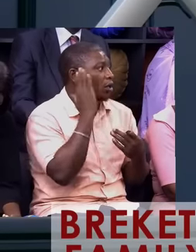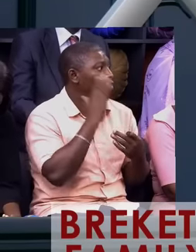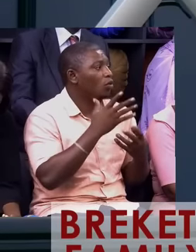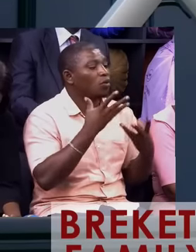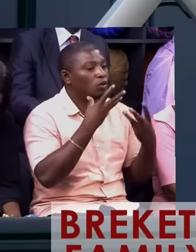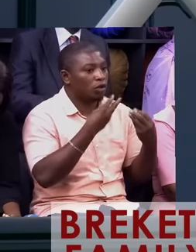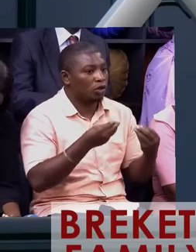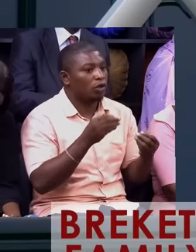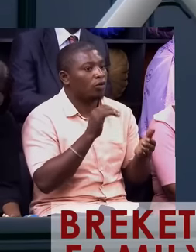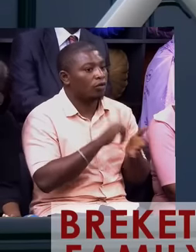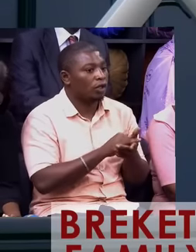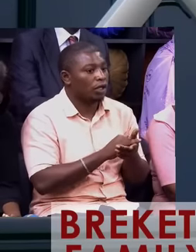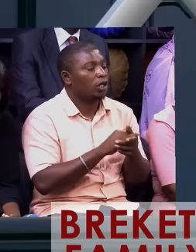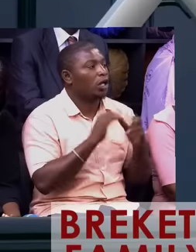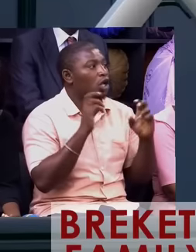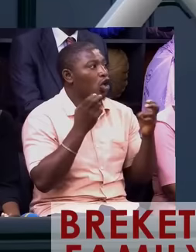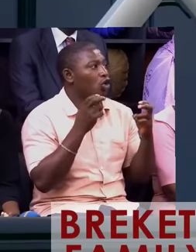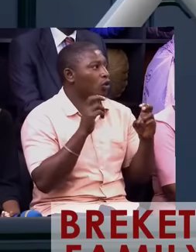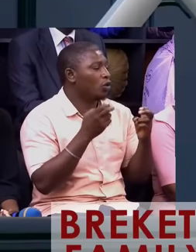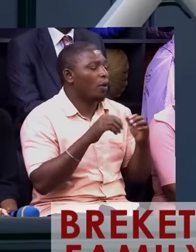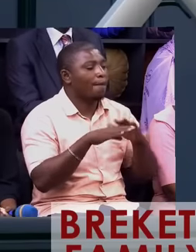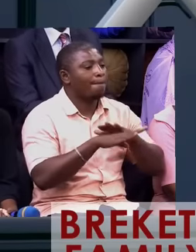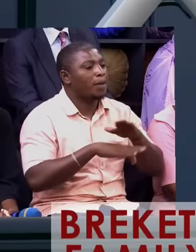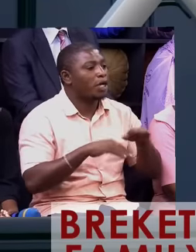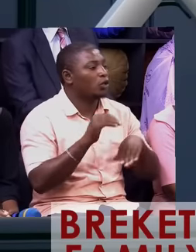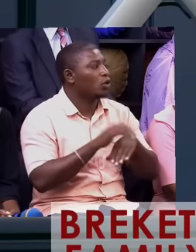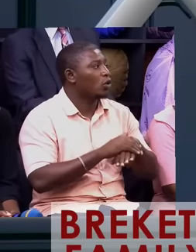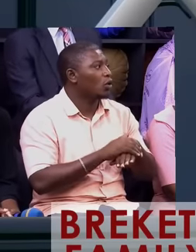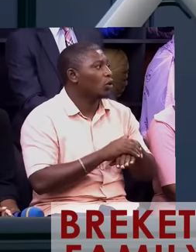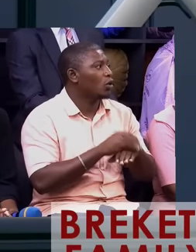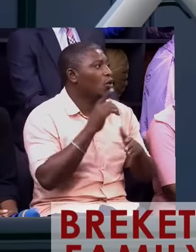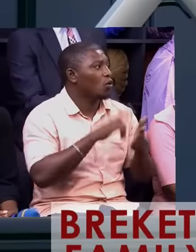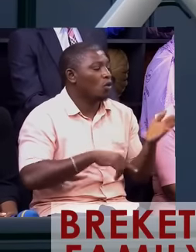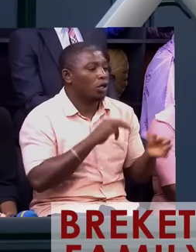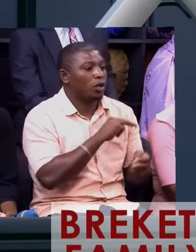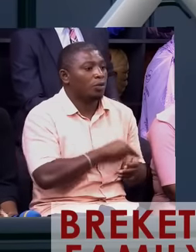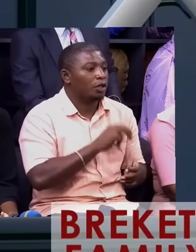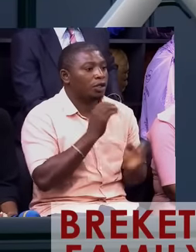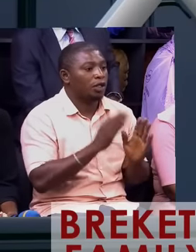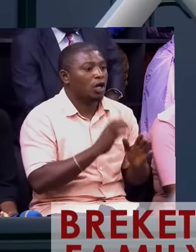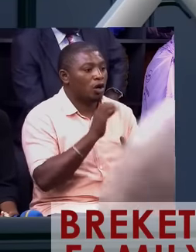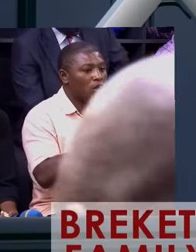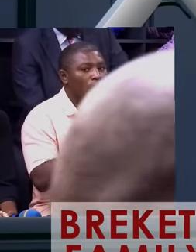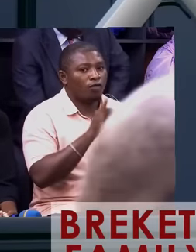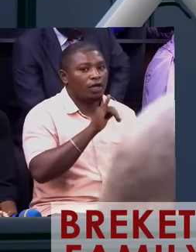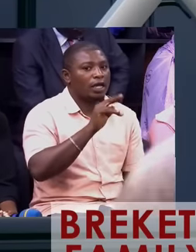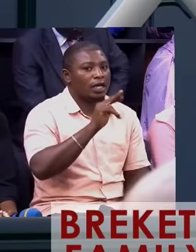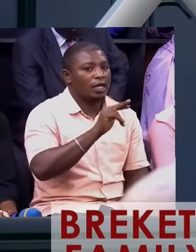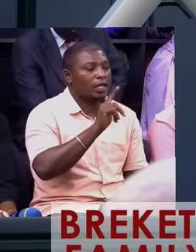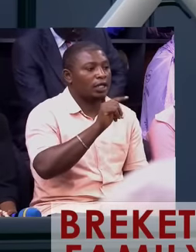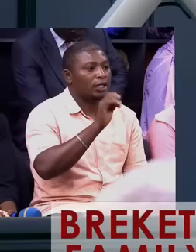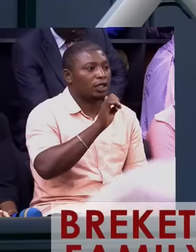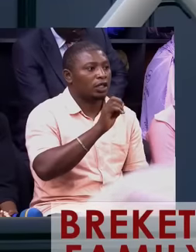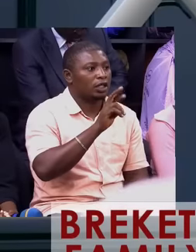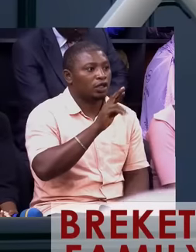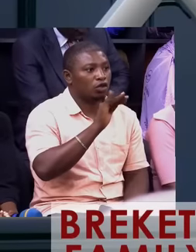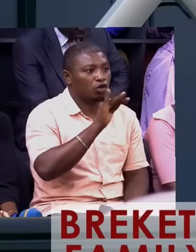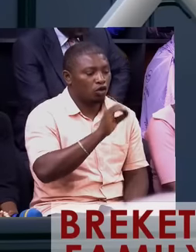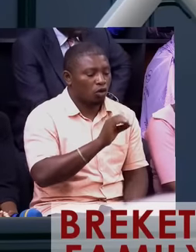res that issue based on W come present here for